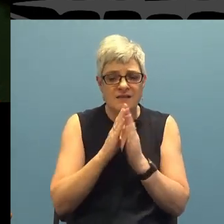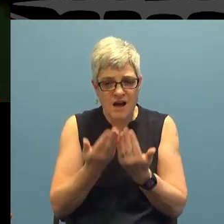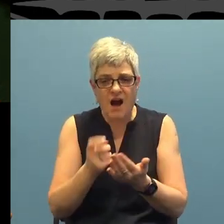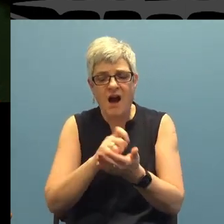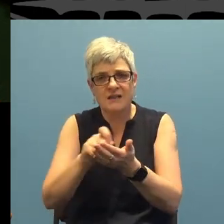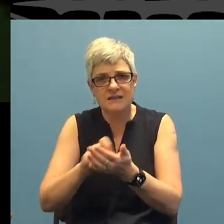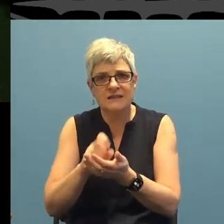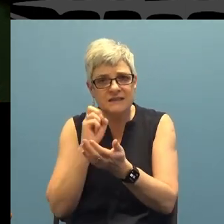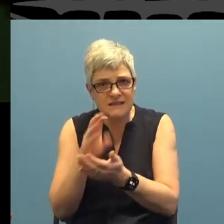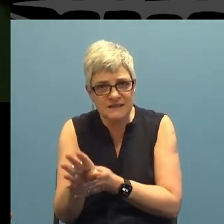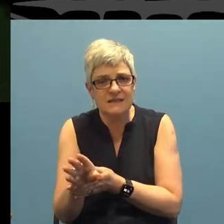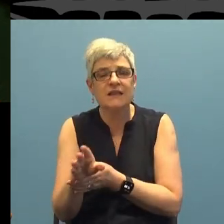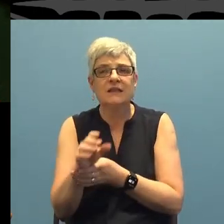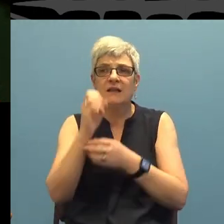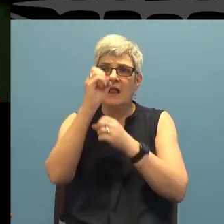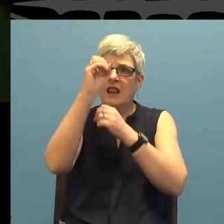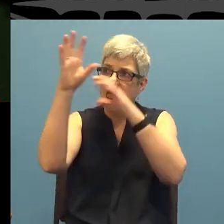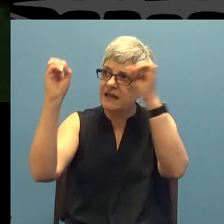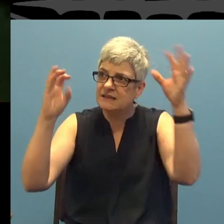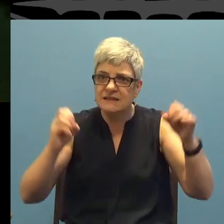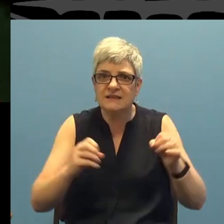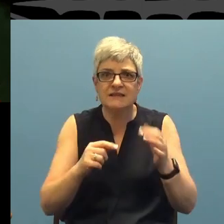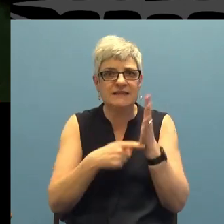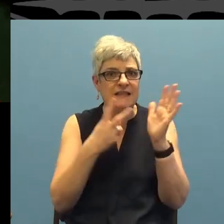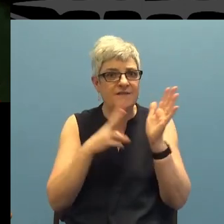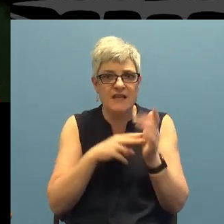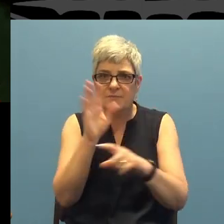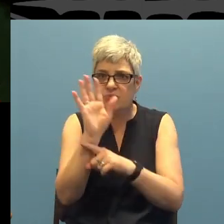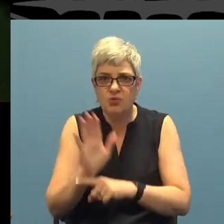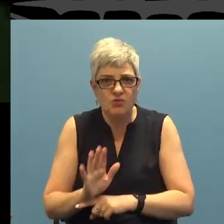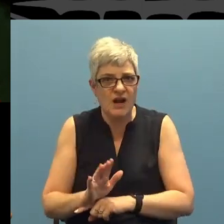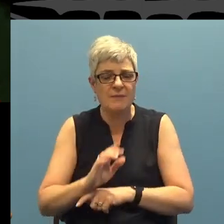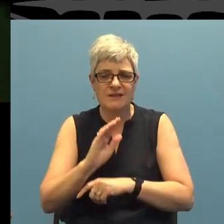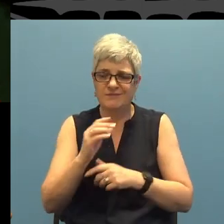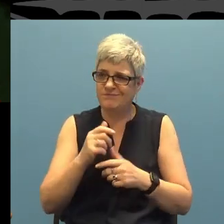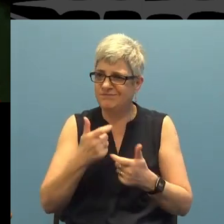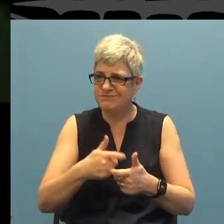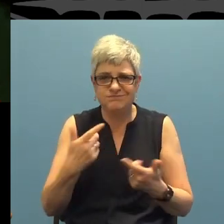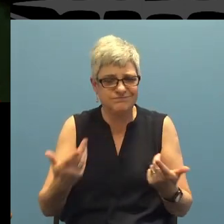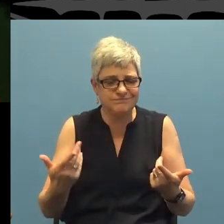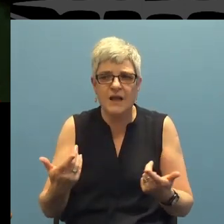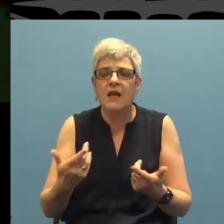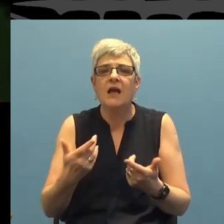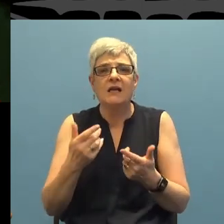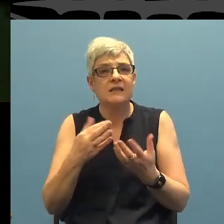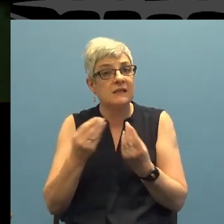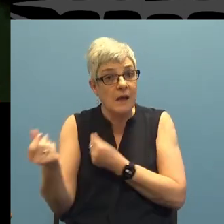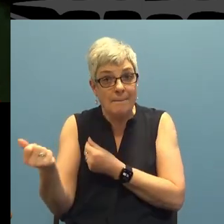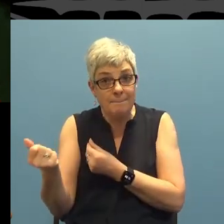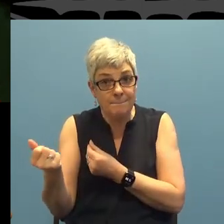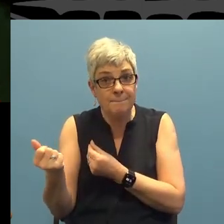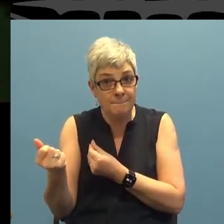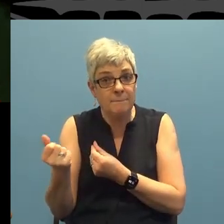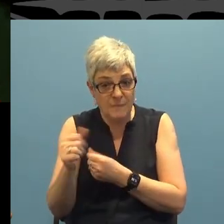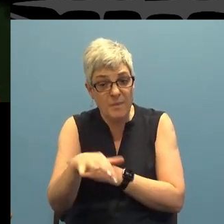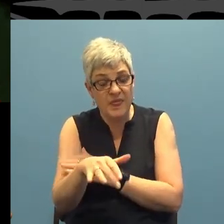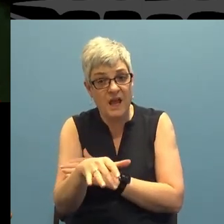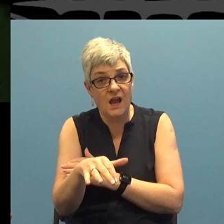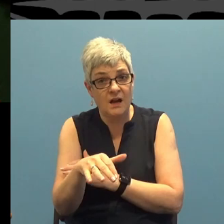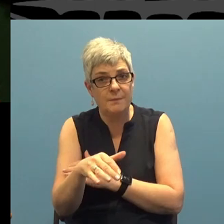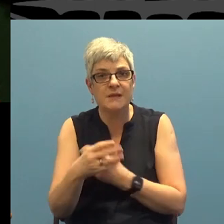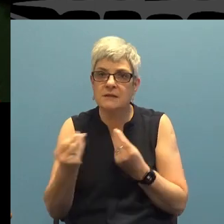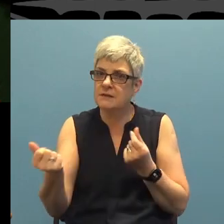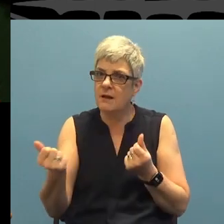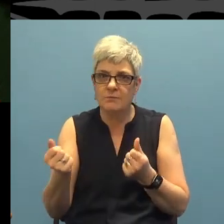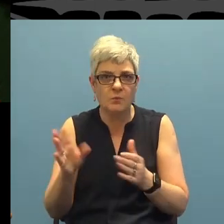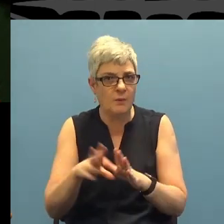the lights, the TV programs, and so on and so on and so on that we've been used to. And some of these might well be there, but some of them are